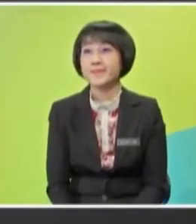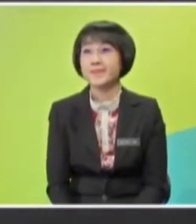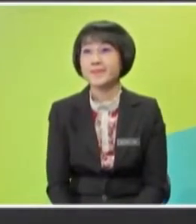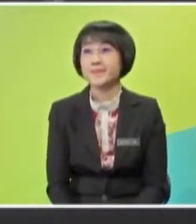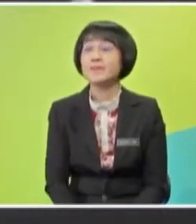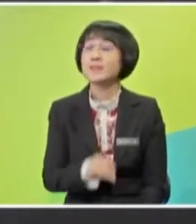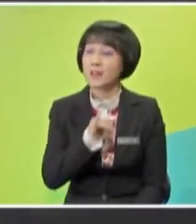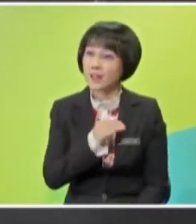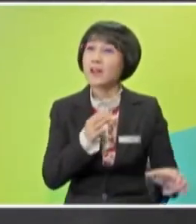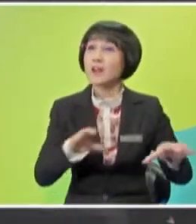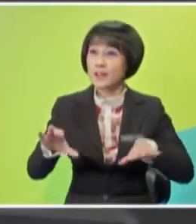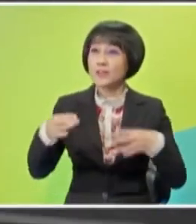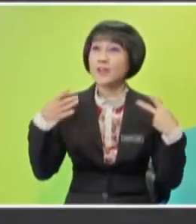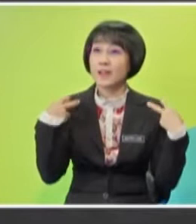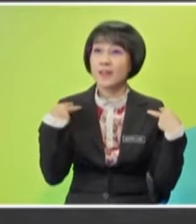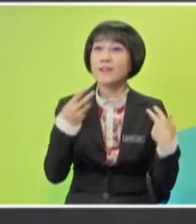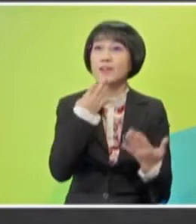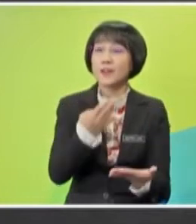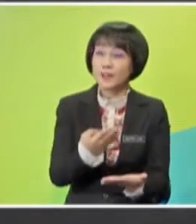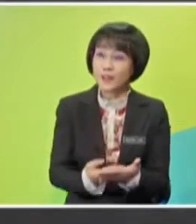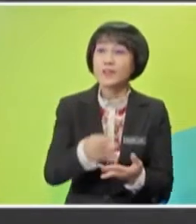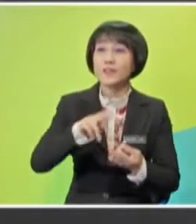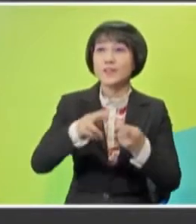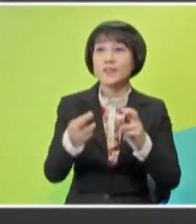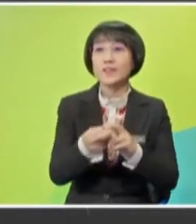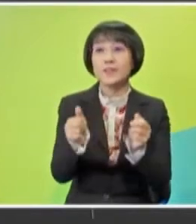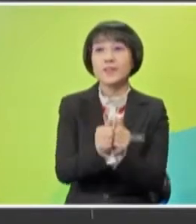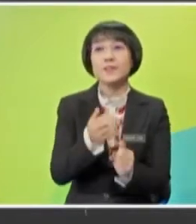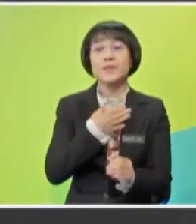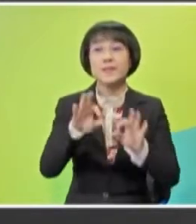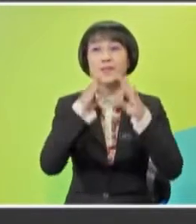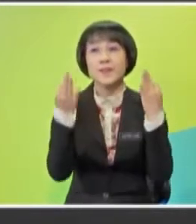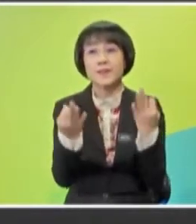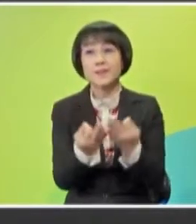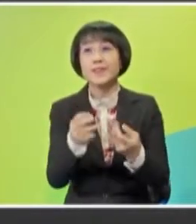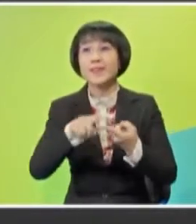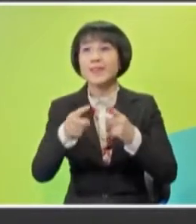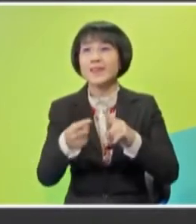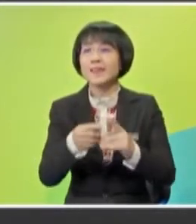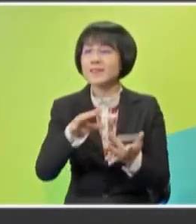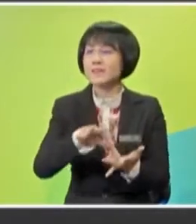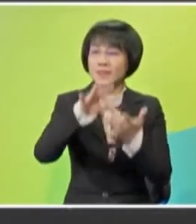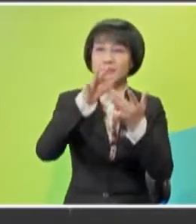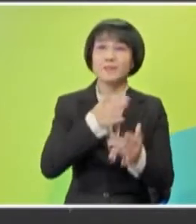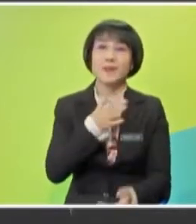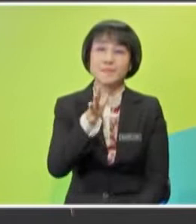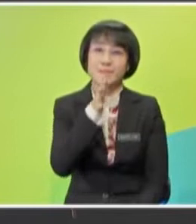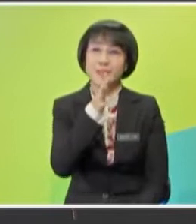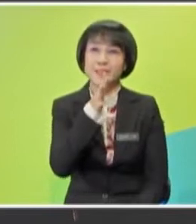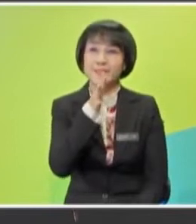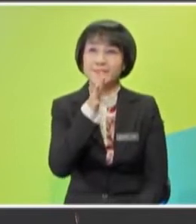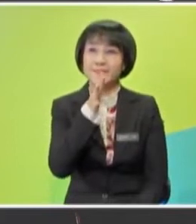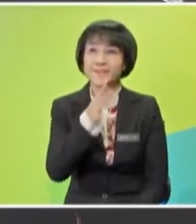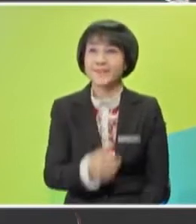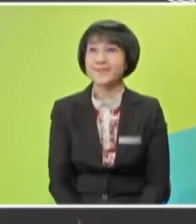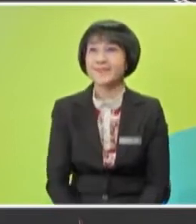I do have a good relationship with my family and friends, especially my mother. Okay, so she does have a